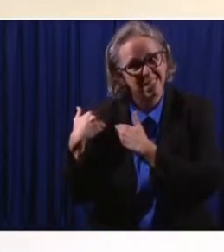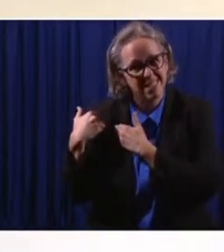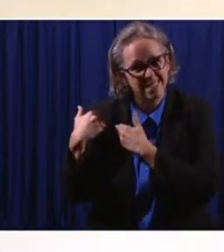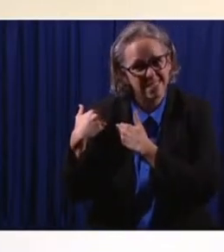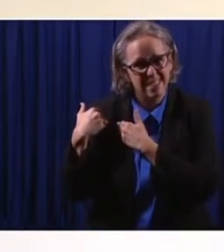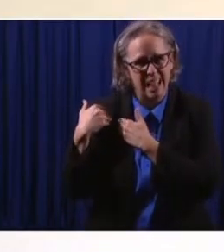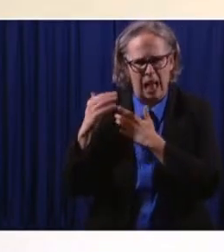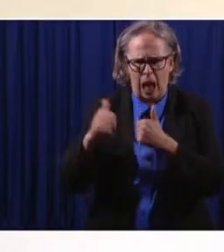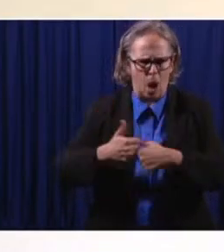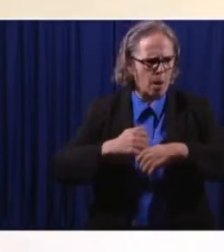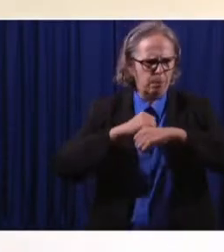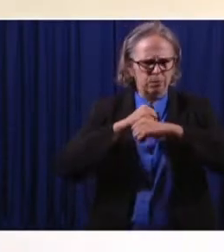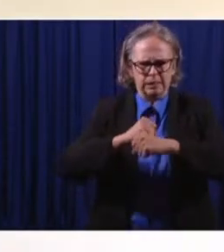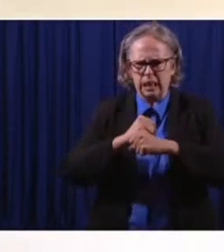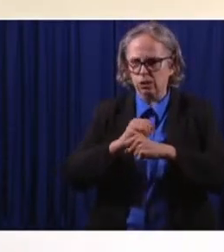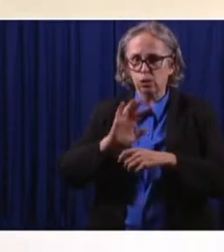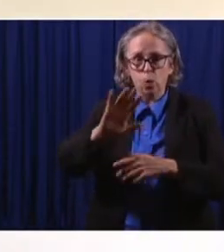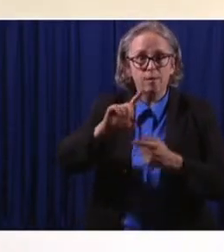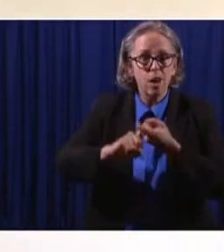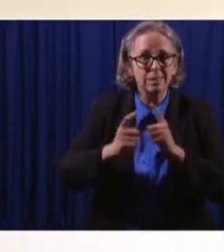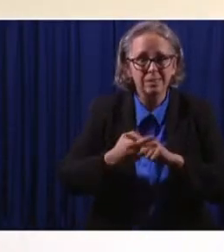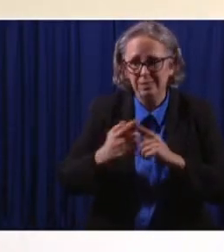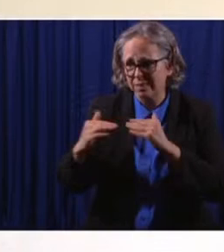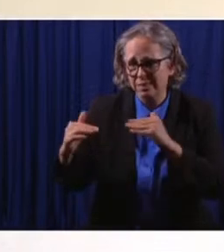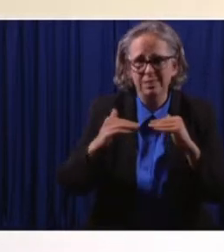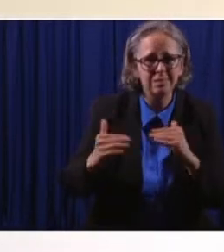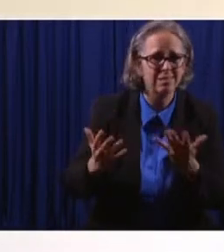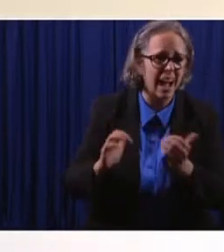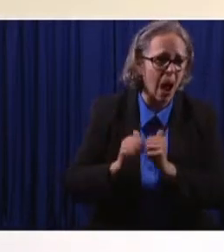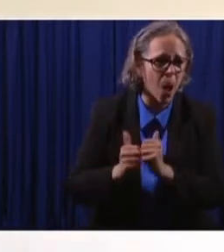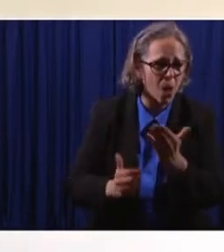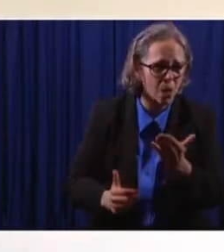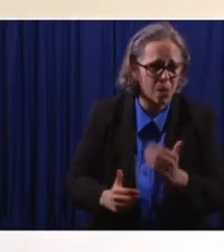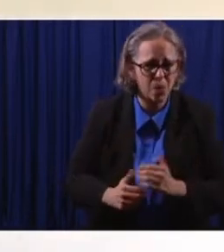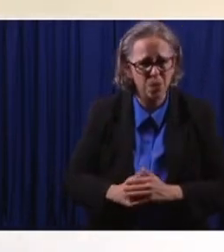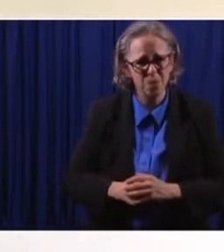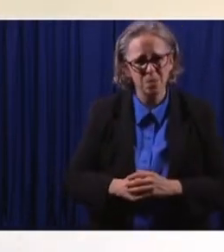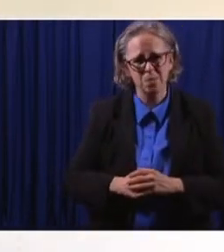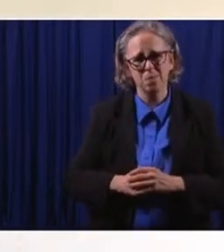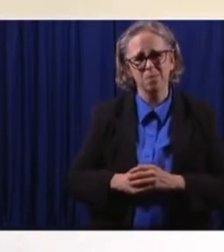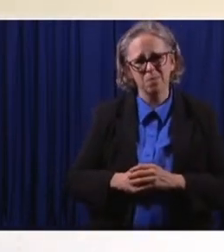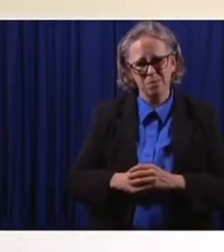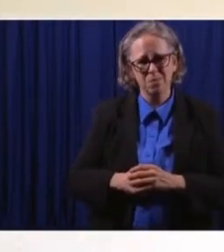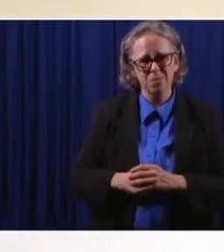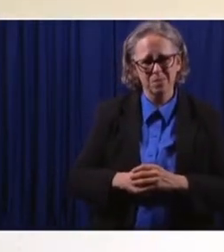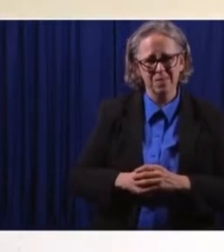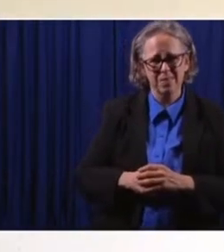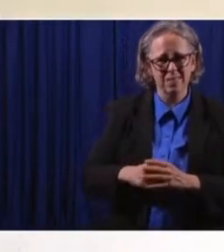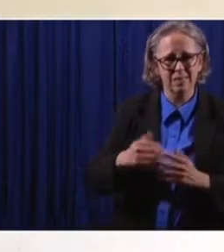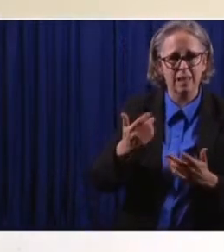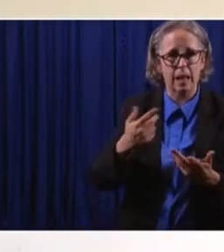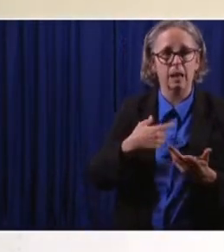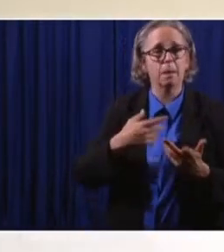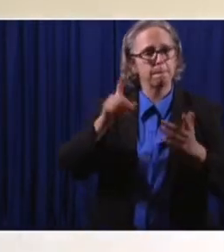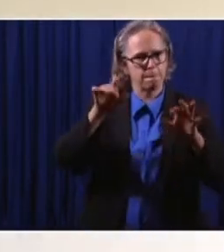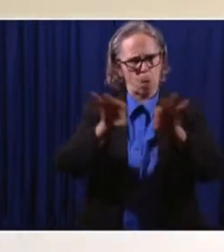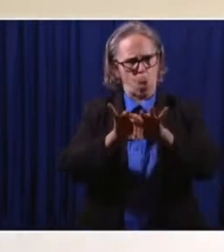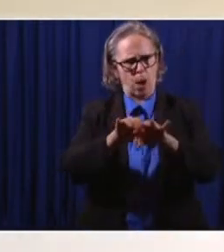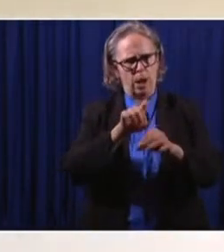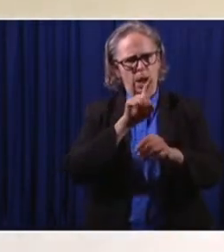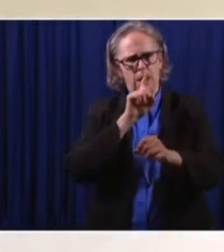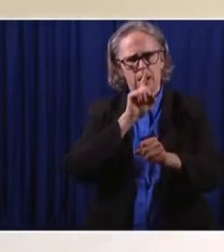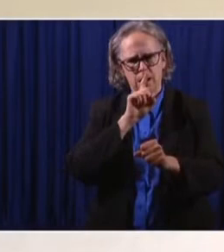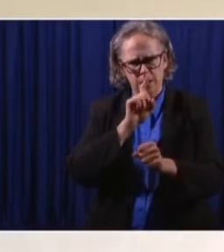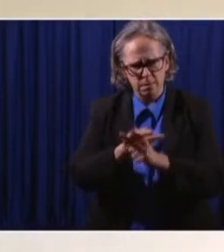individuals around you? And so we have implemented a Falcon commitment. We have provided options. If you didn't